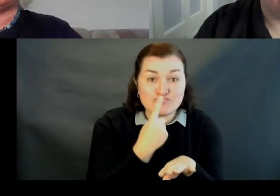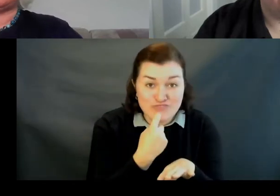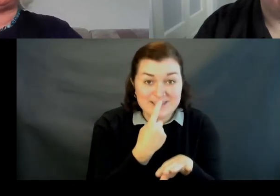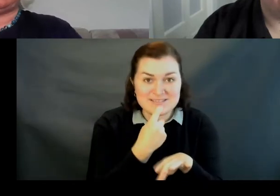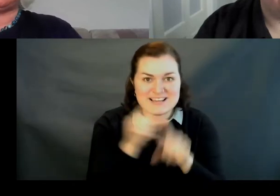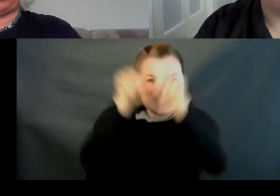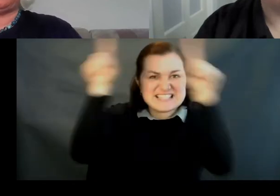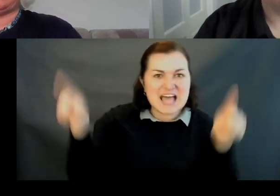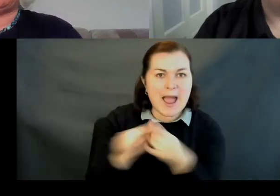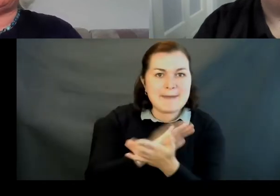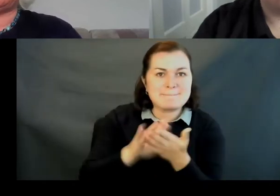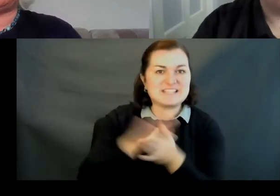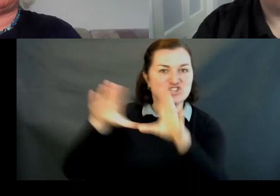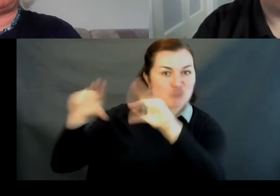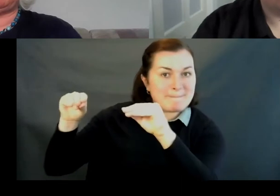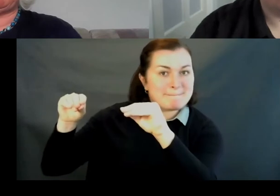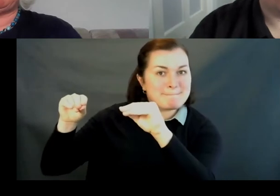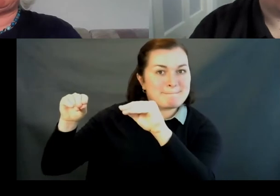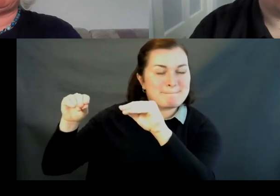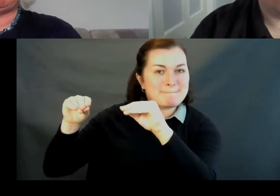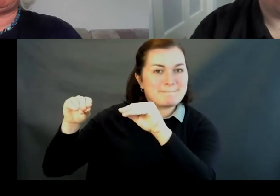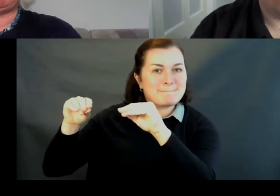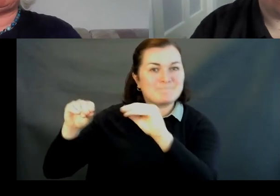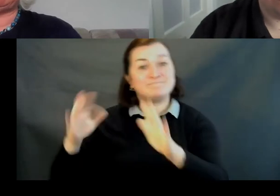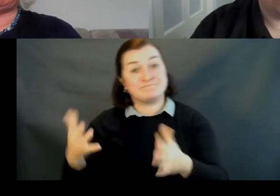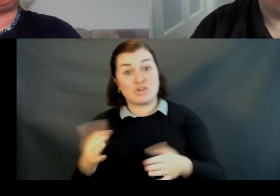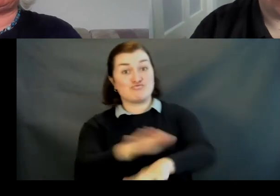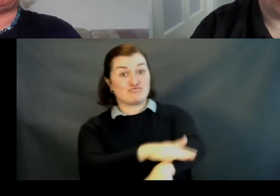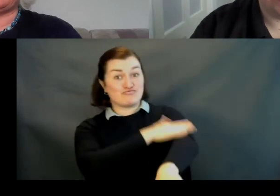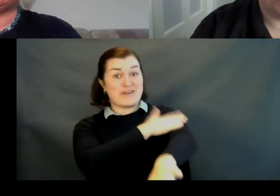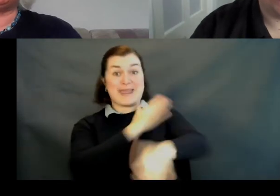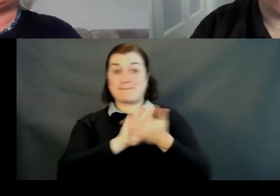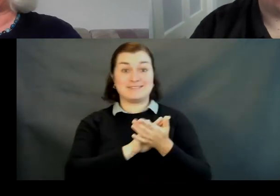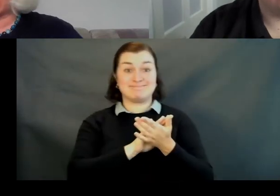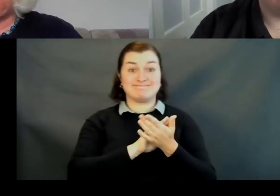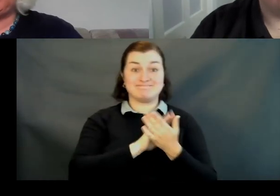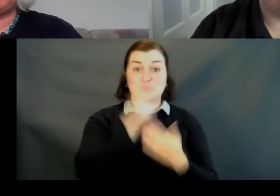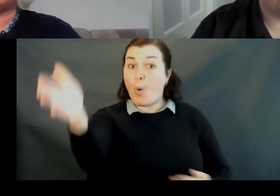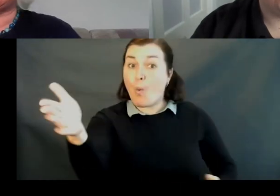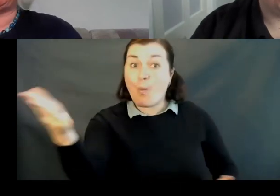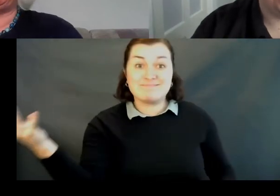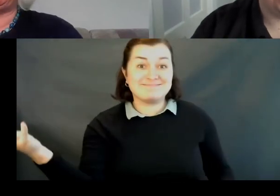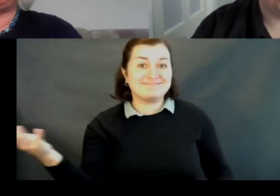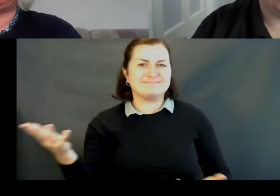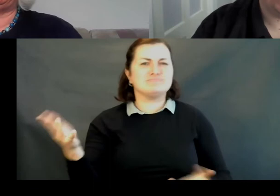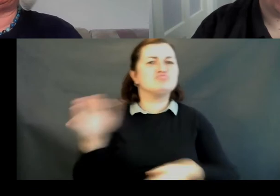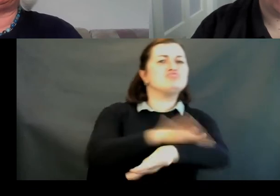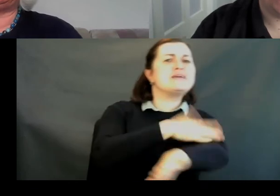stop movements, yes, something to stop, yeah. And I guess green is a go. Yeah, green is a go. What else is